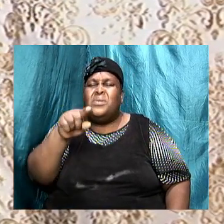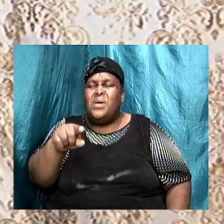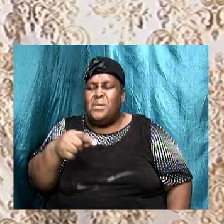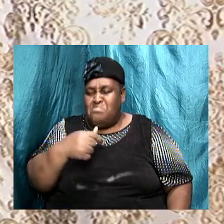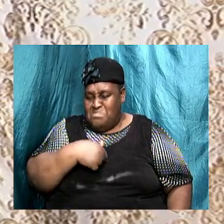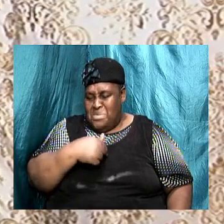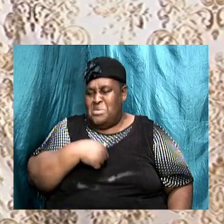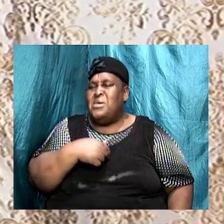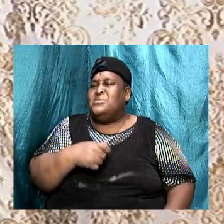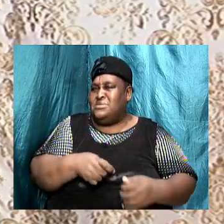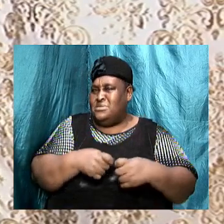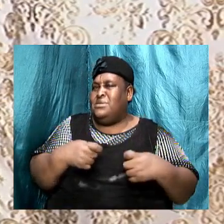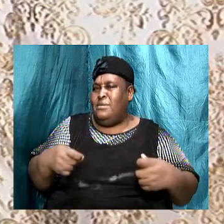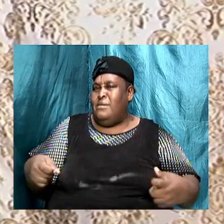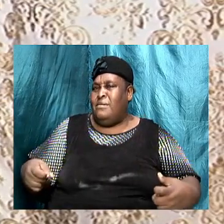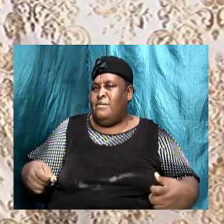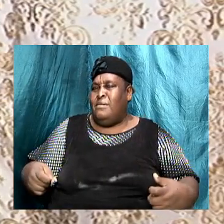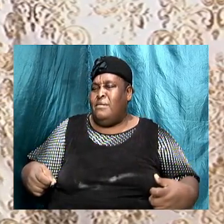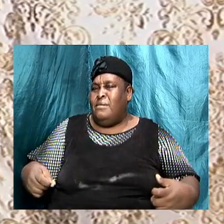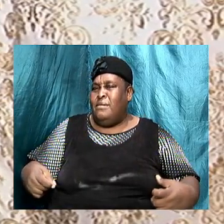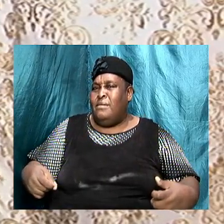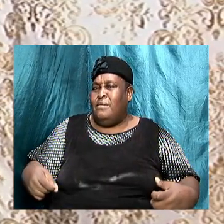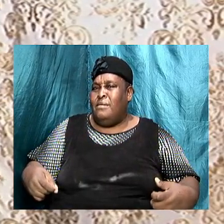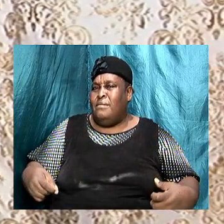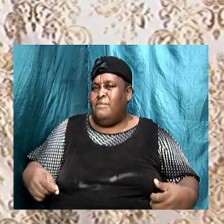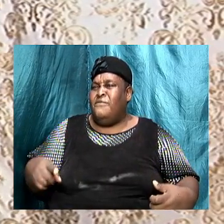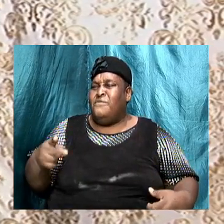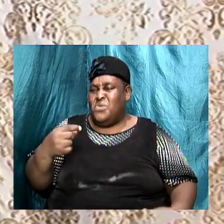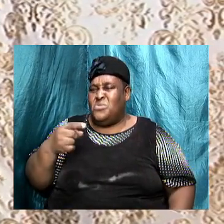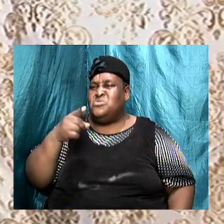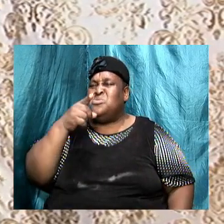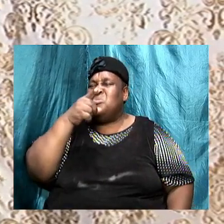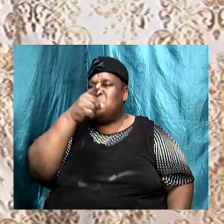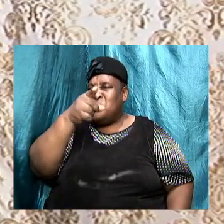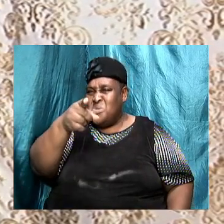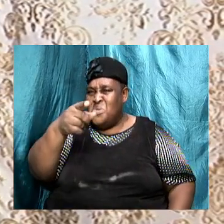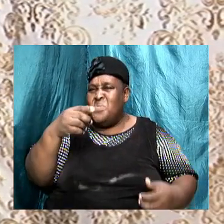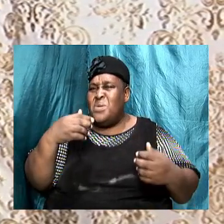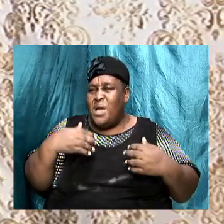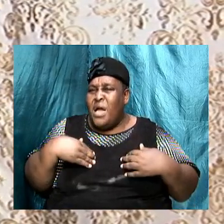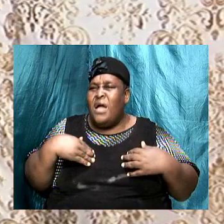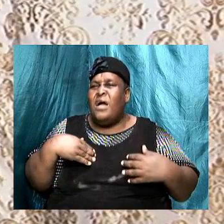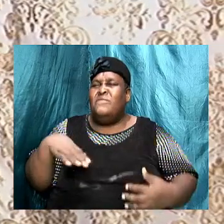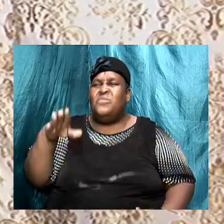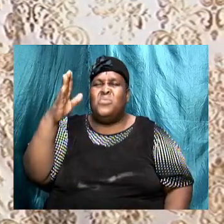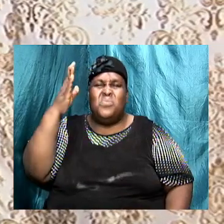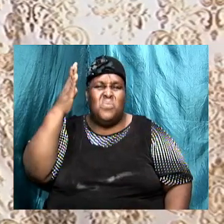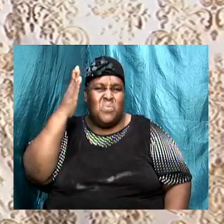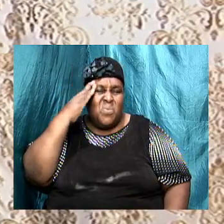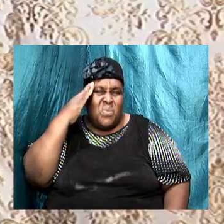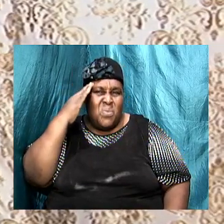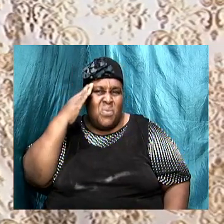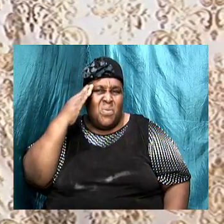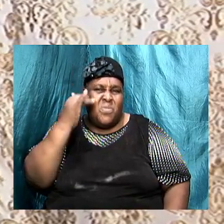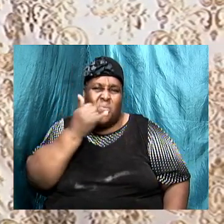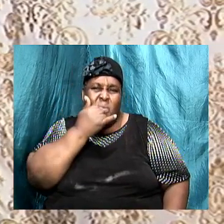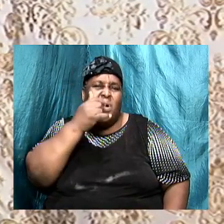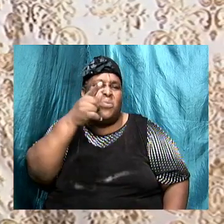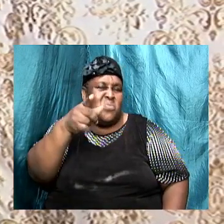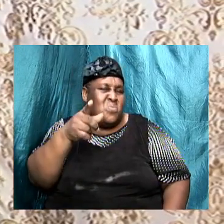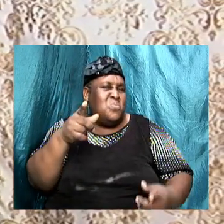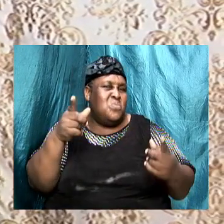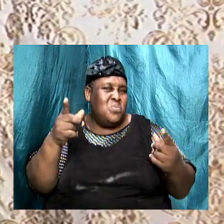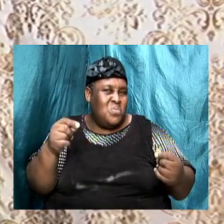must recognize that they are a sinner, or recognize the wrong that he has done.